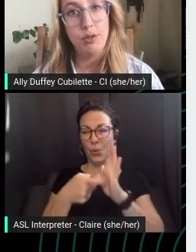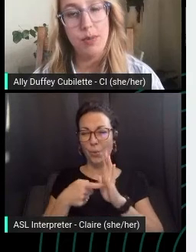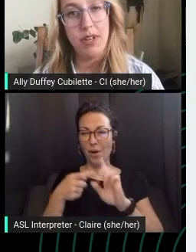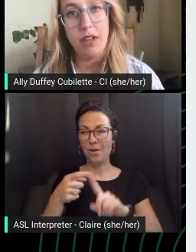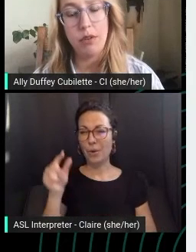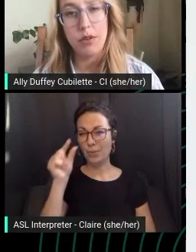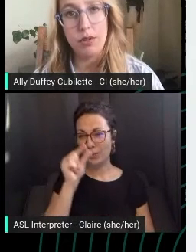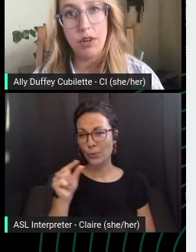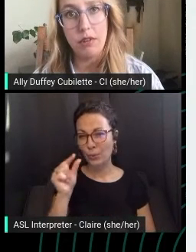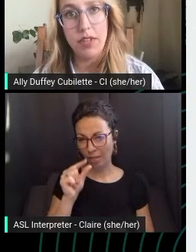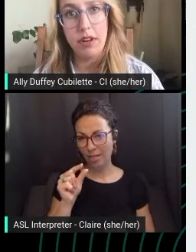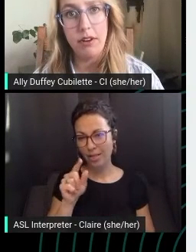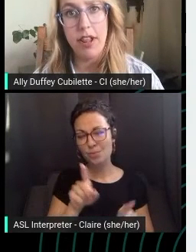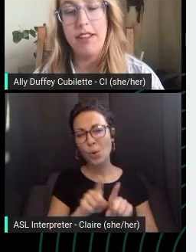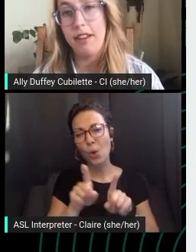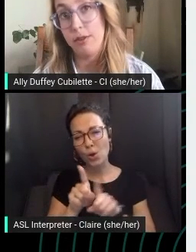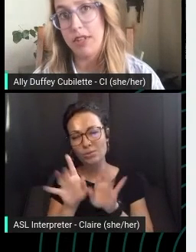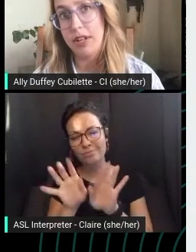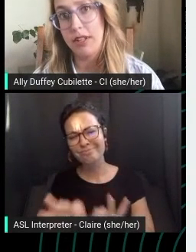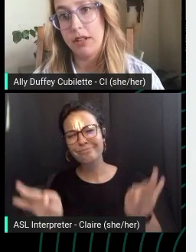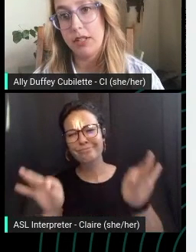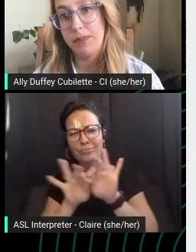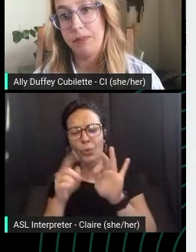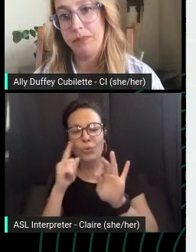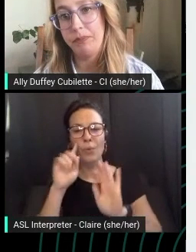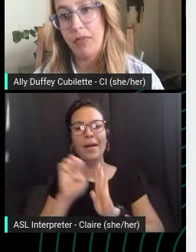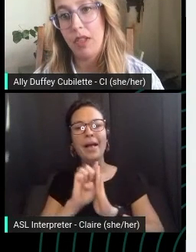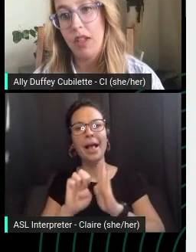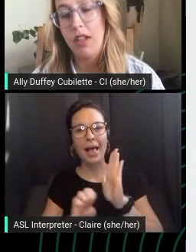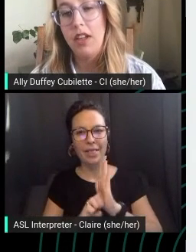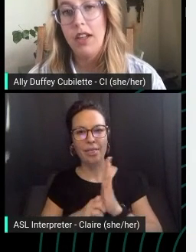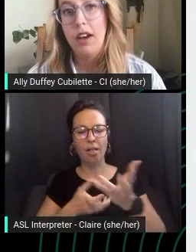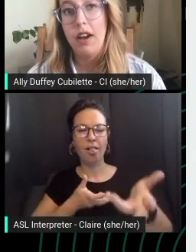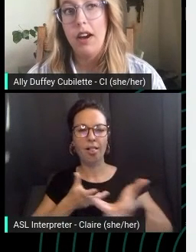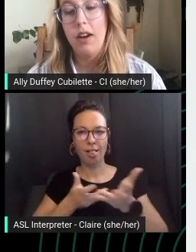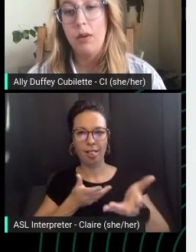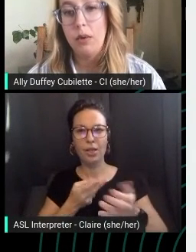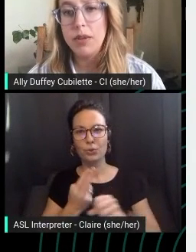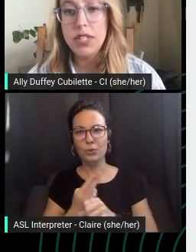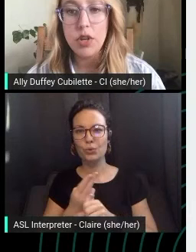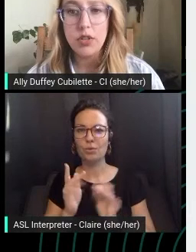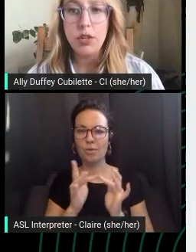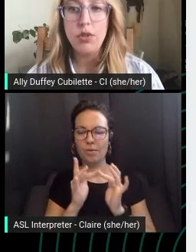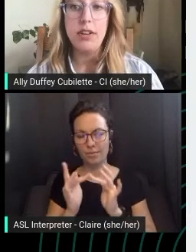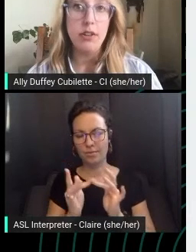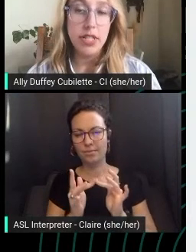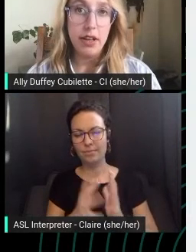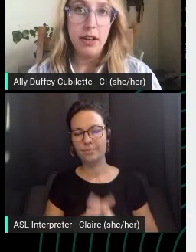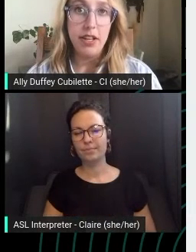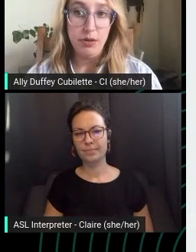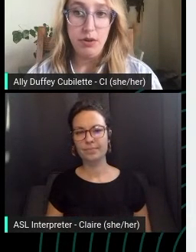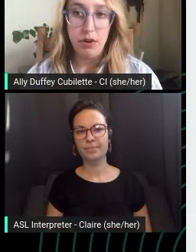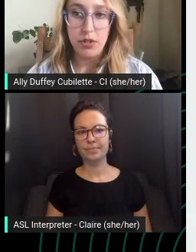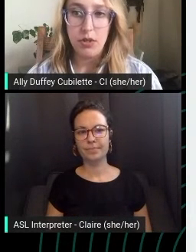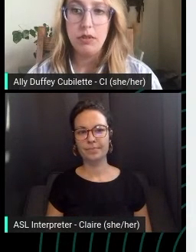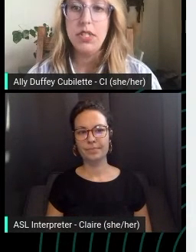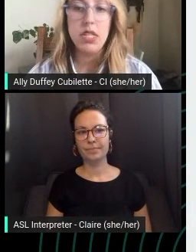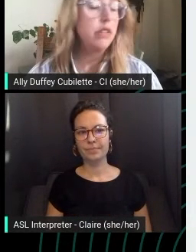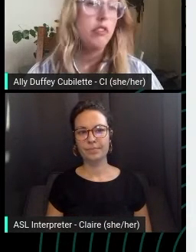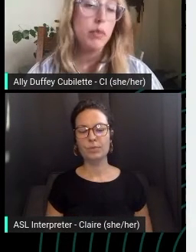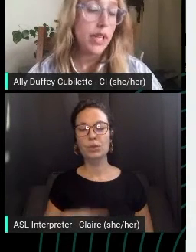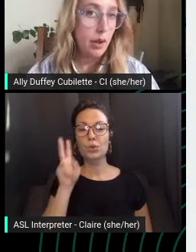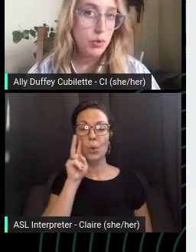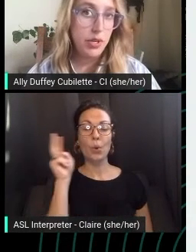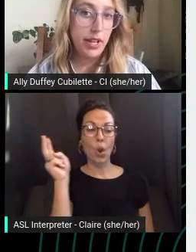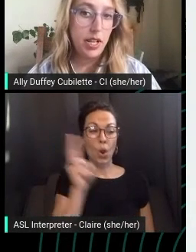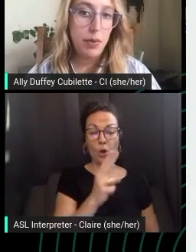thing to do to be an ethical user of the internet and Google Analytics. I would suggest you check your data in Universal, see